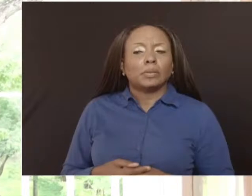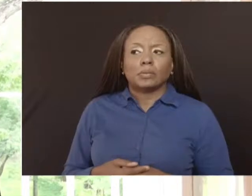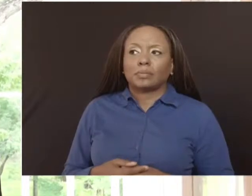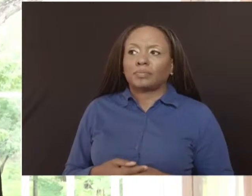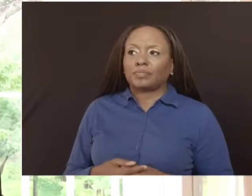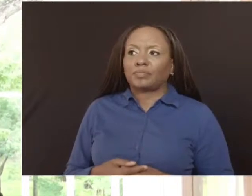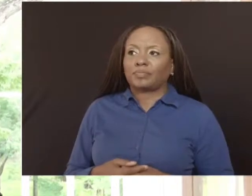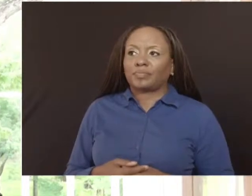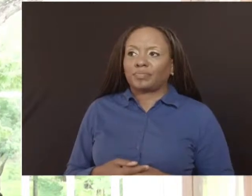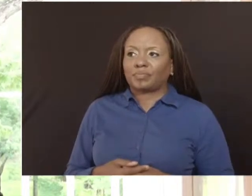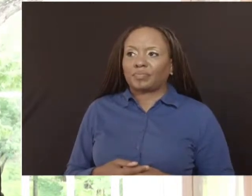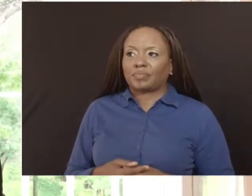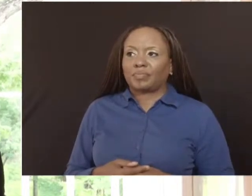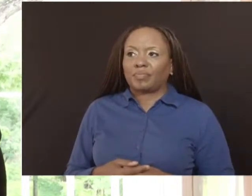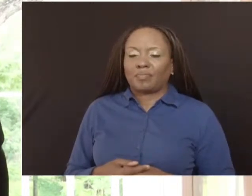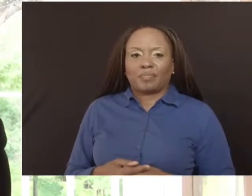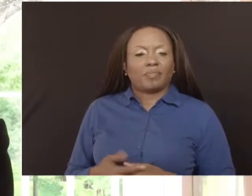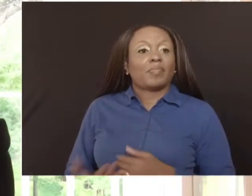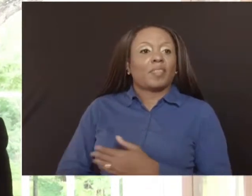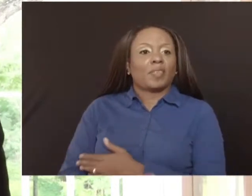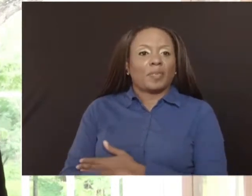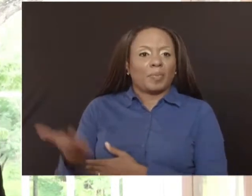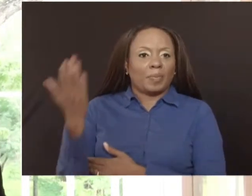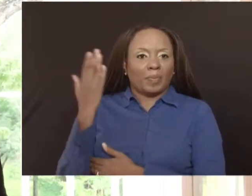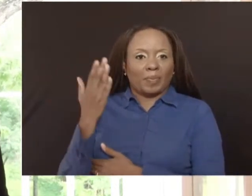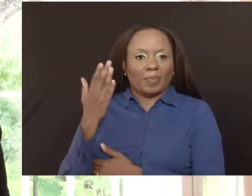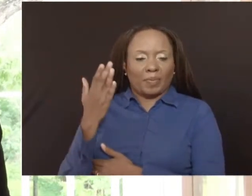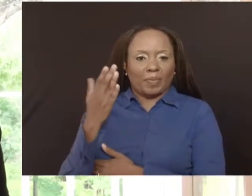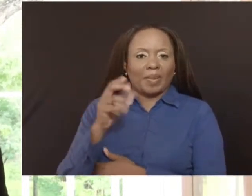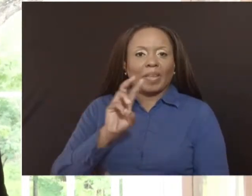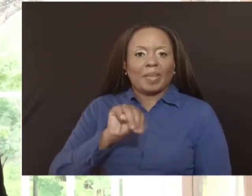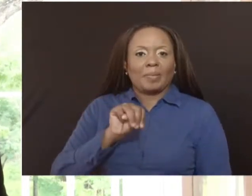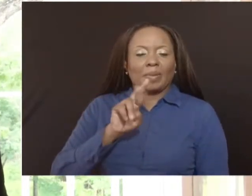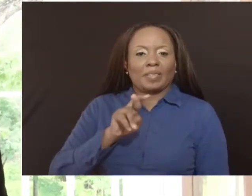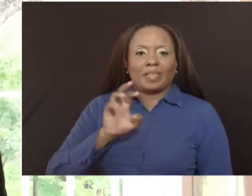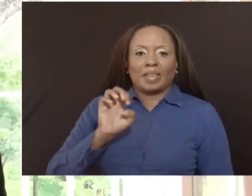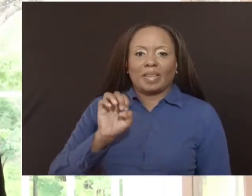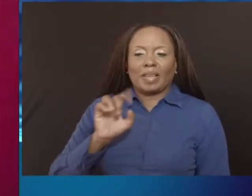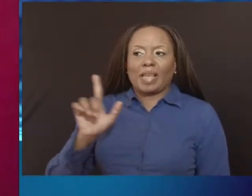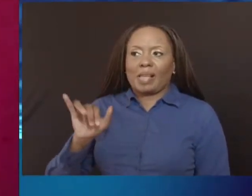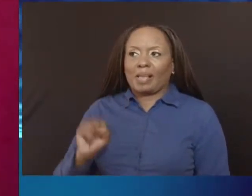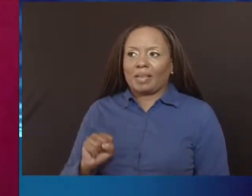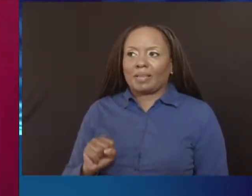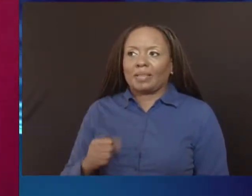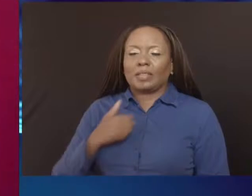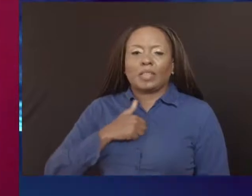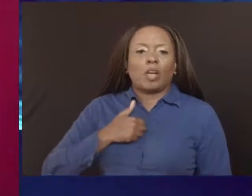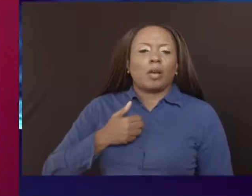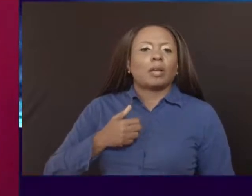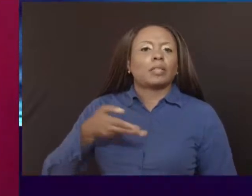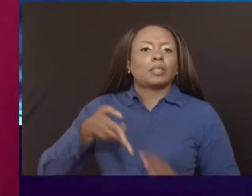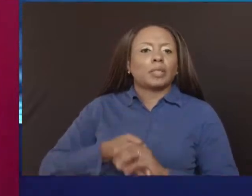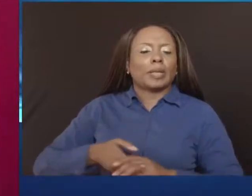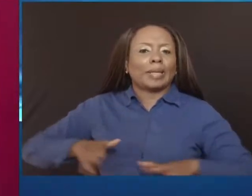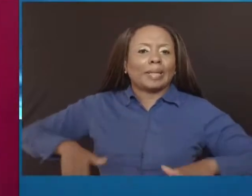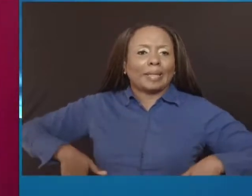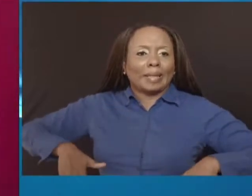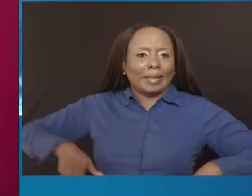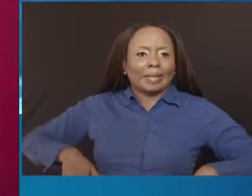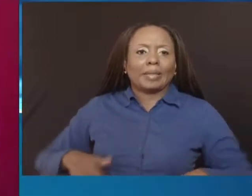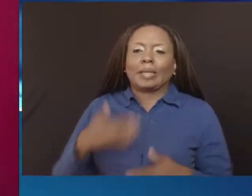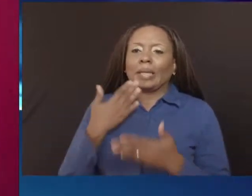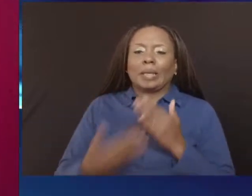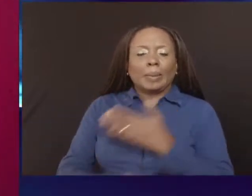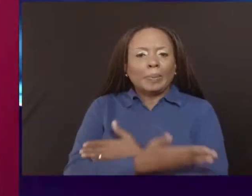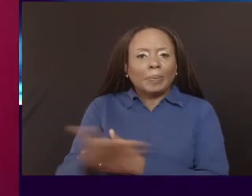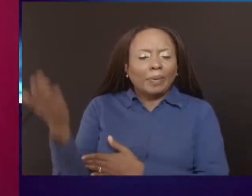Hi, good morning, Mr. Ellis. Let me begin by apologizing for joining you late. I want to say good morning